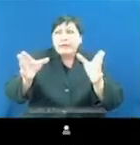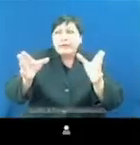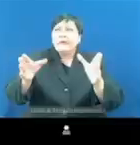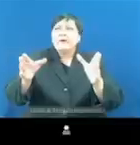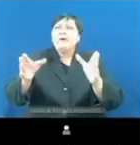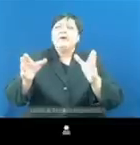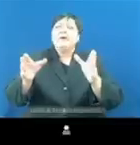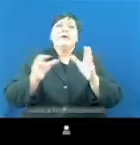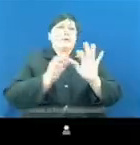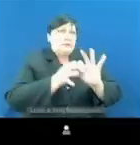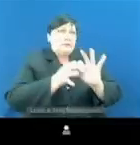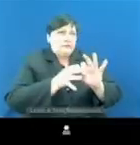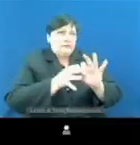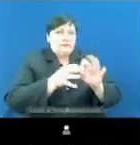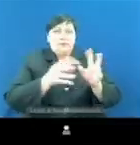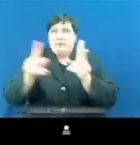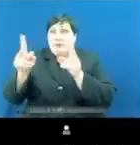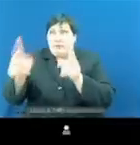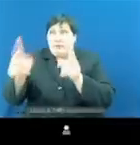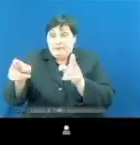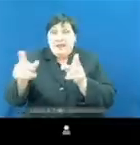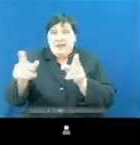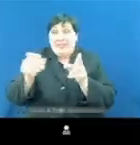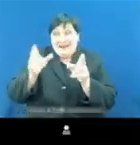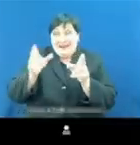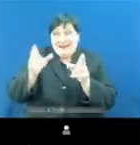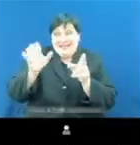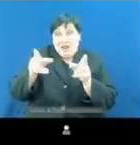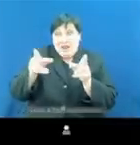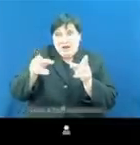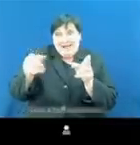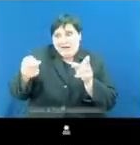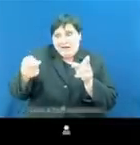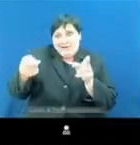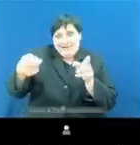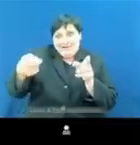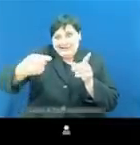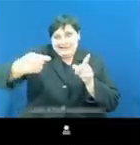then of lengthening those, and notes is a way to do that.